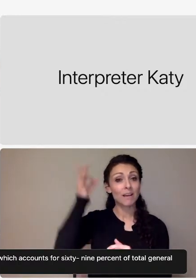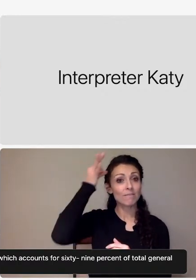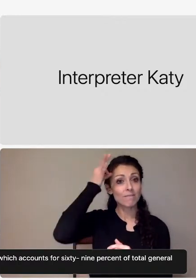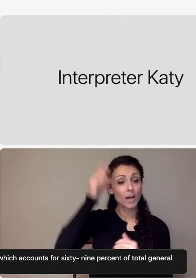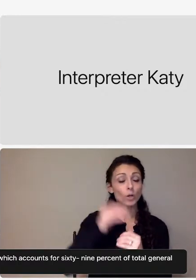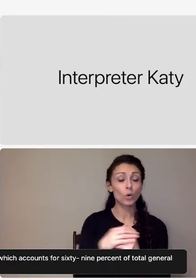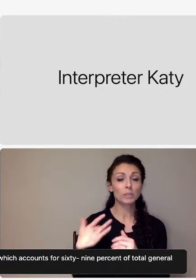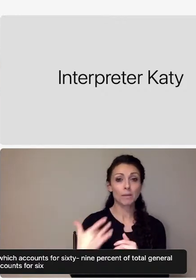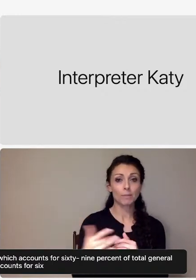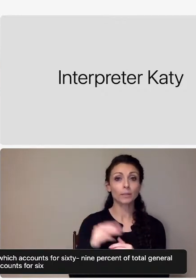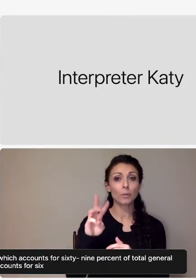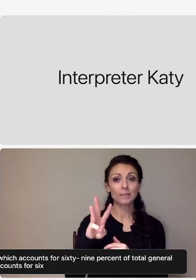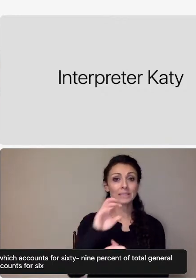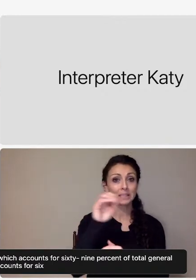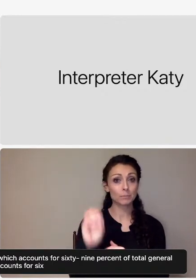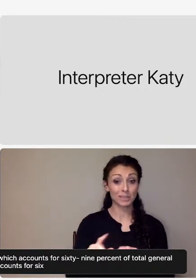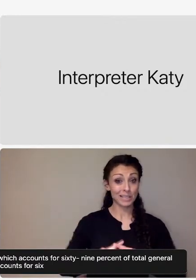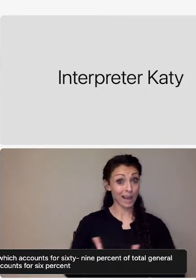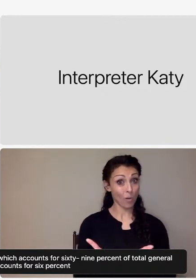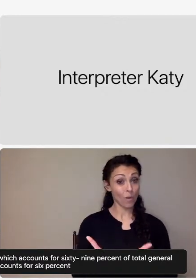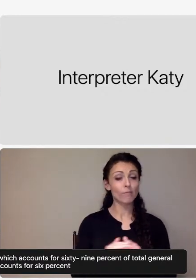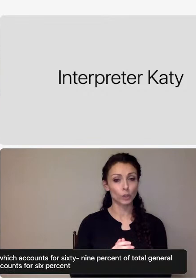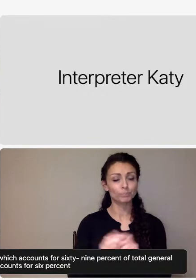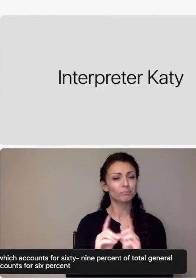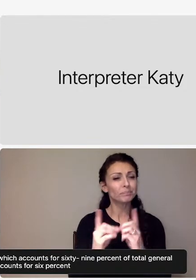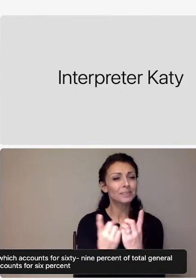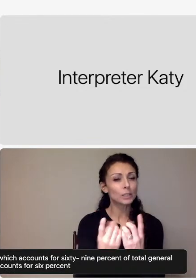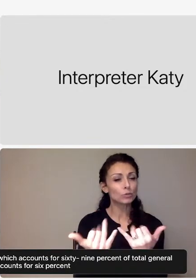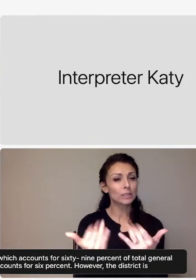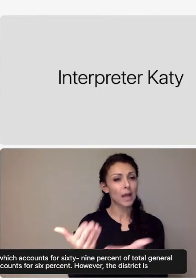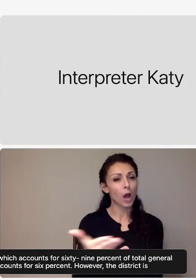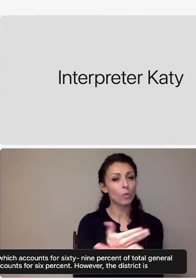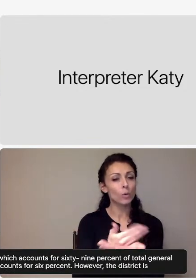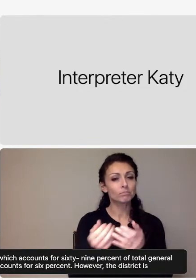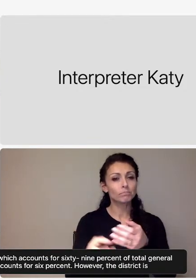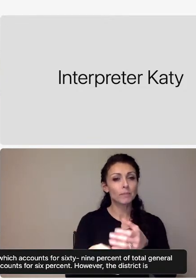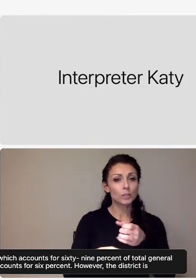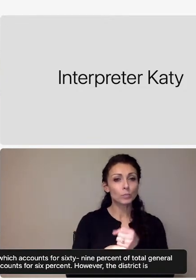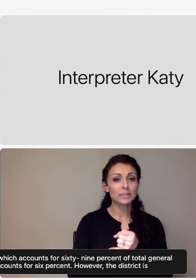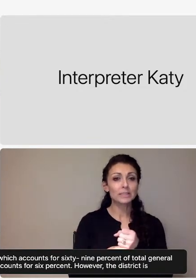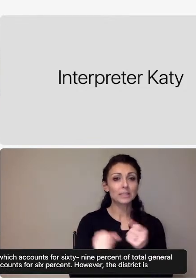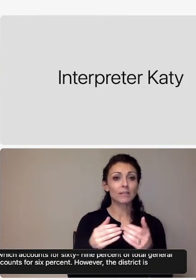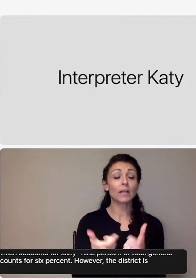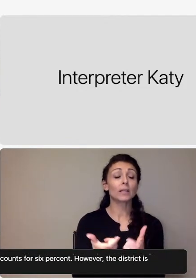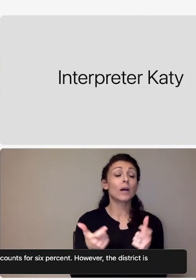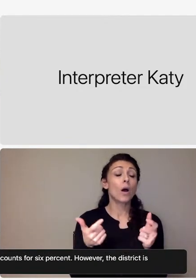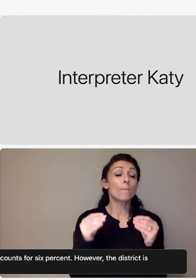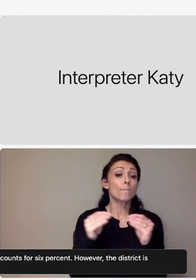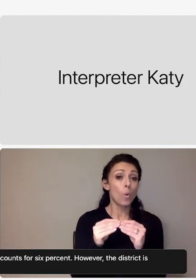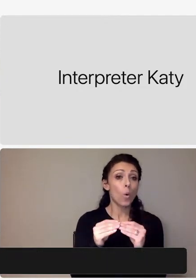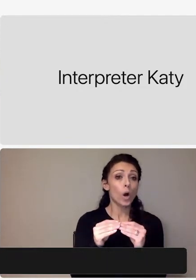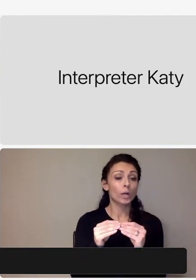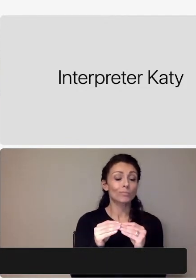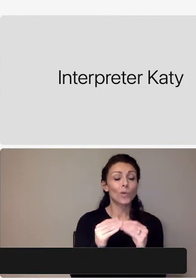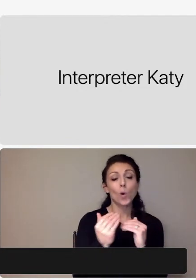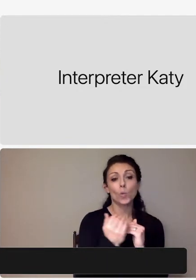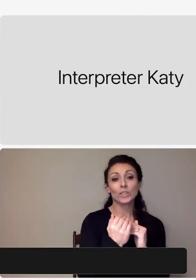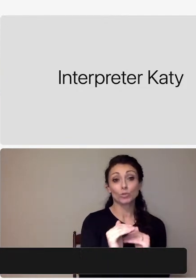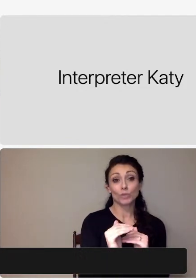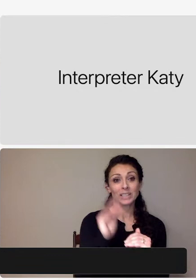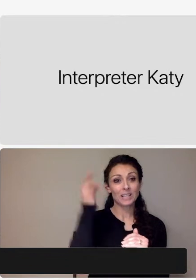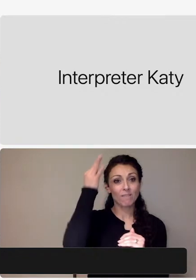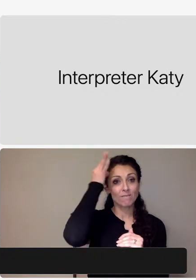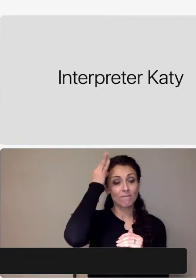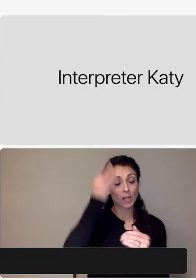for six percent however the district is receiving a greater portion of restricted restricted federal